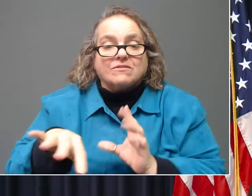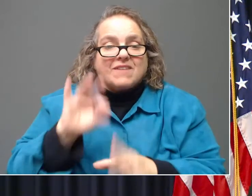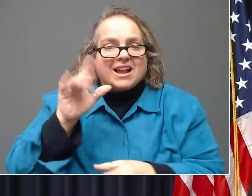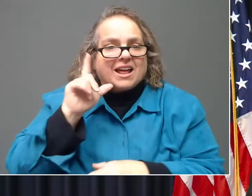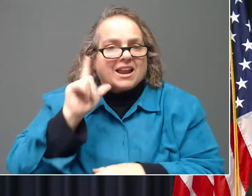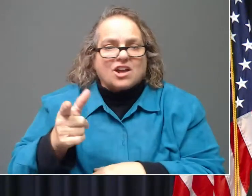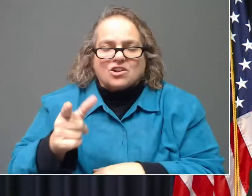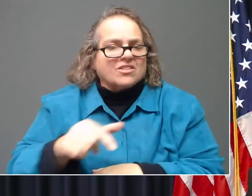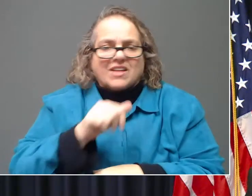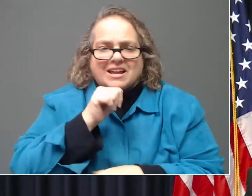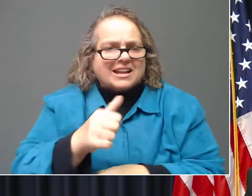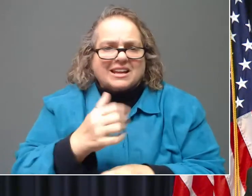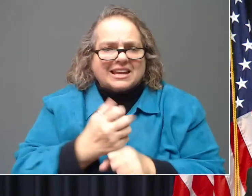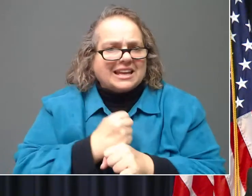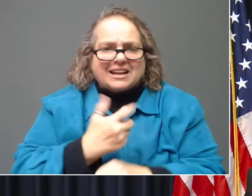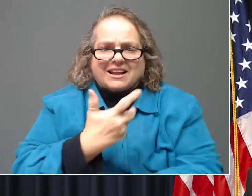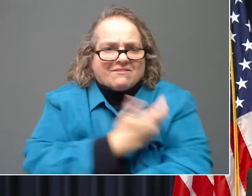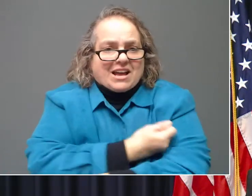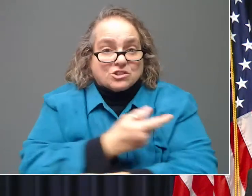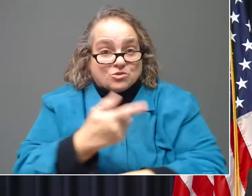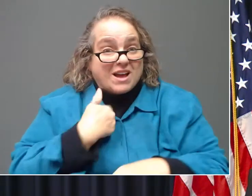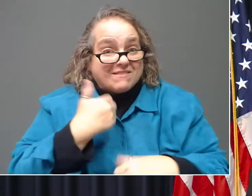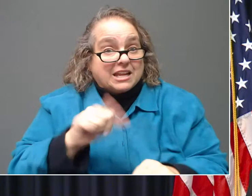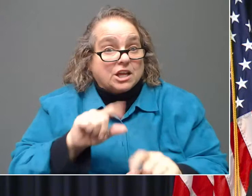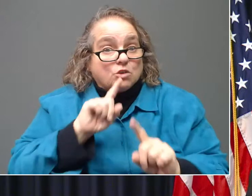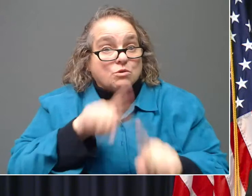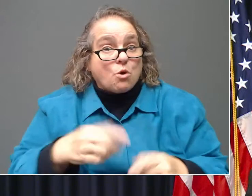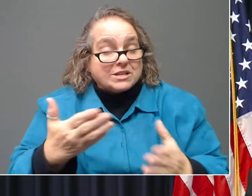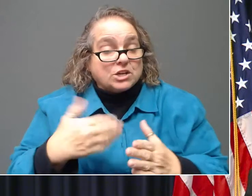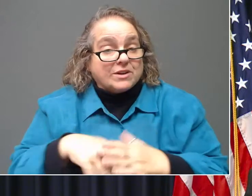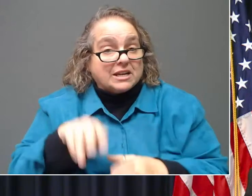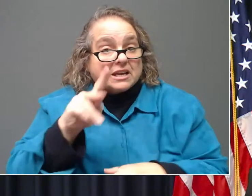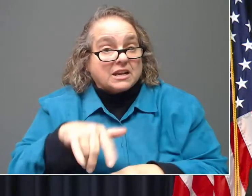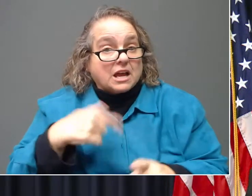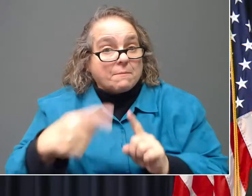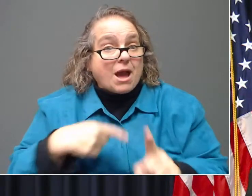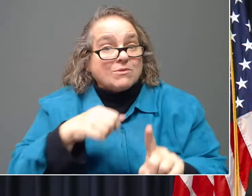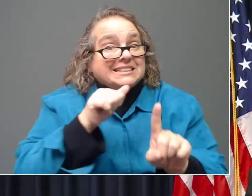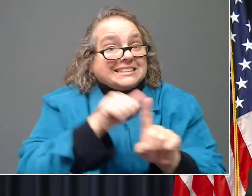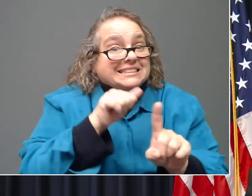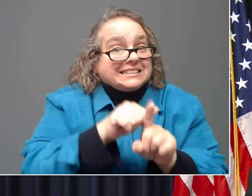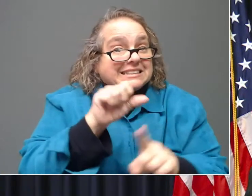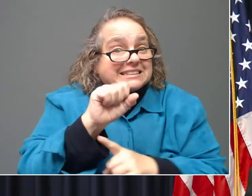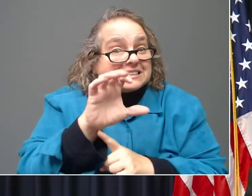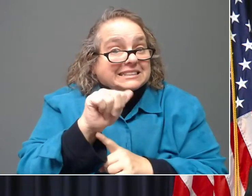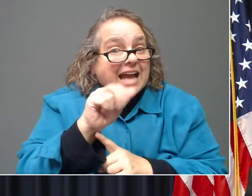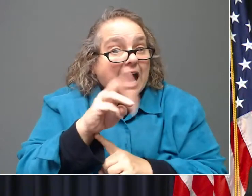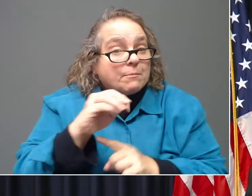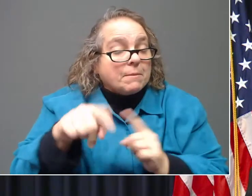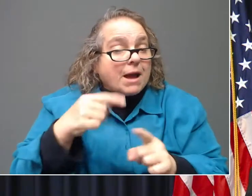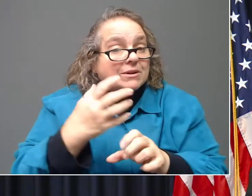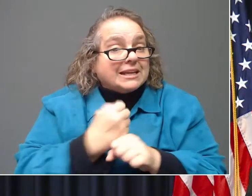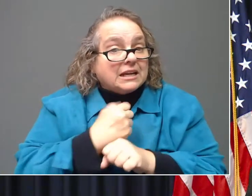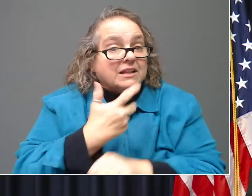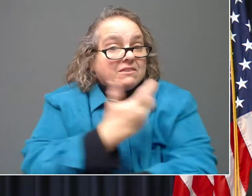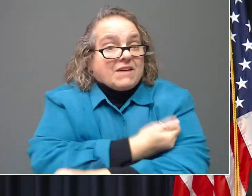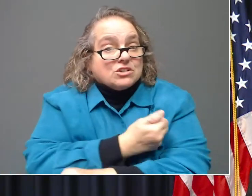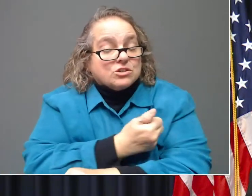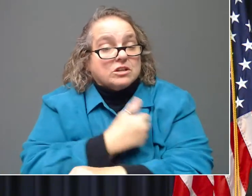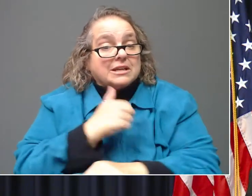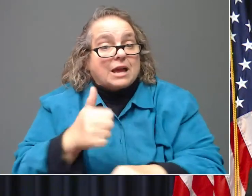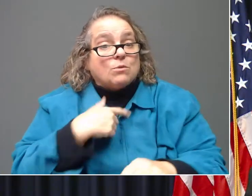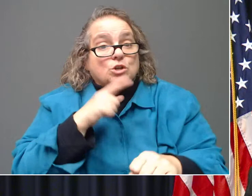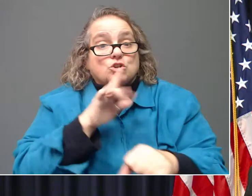vaccine. Have you had any reports here in Kentucky, and what are we doing to ensure that that doesn't happen? What's your best advice? Thank you so much.